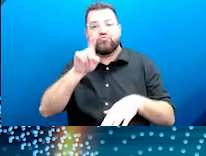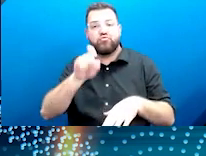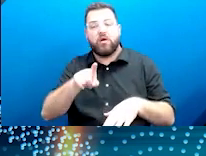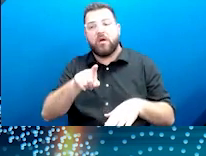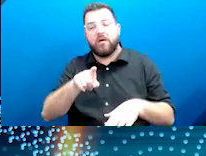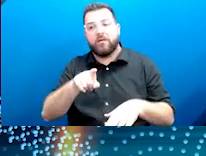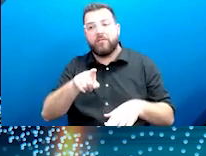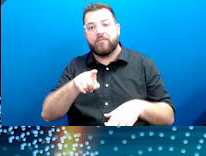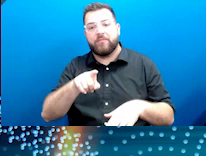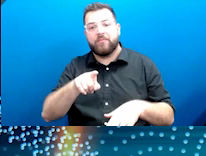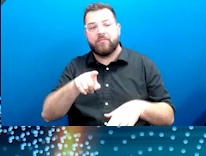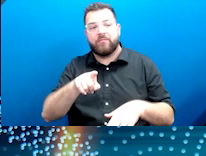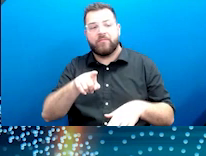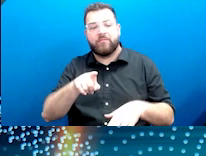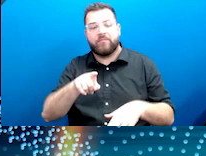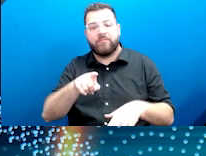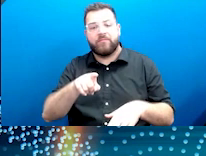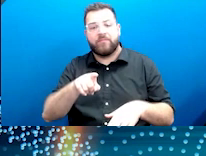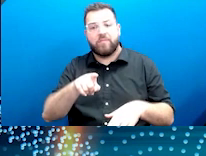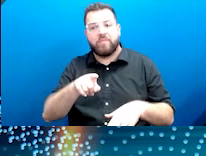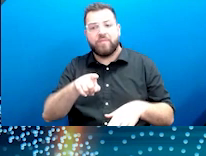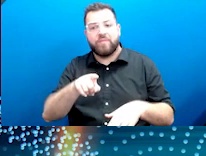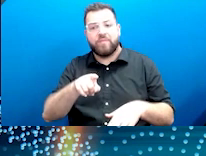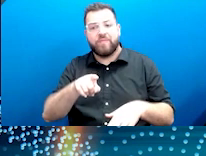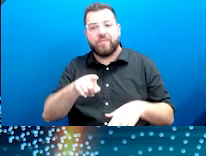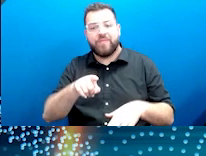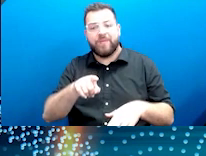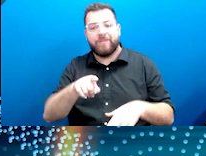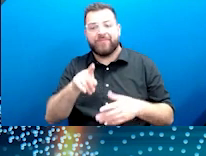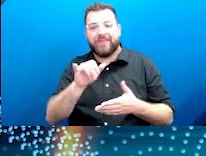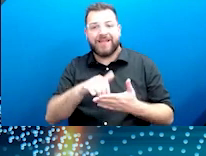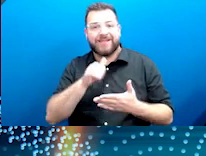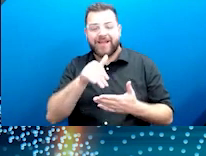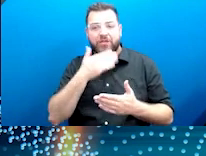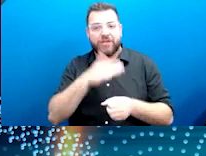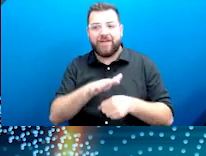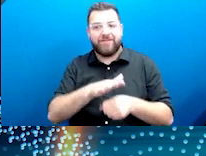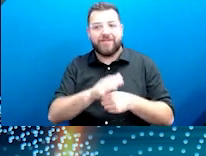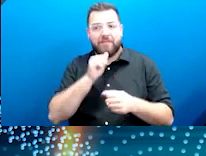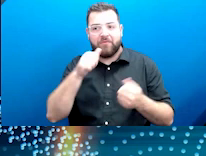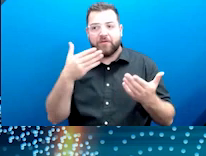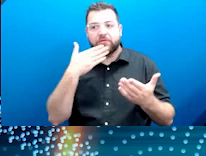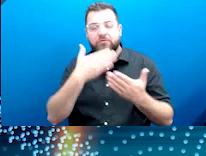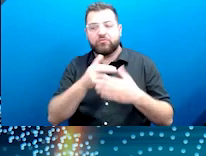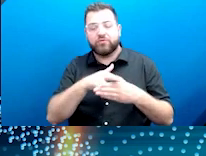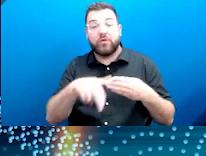universal grammar. That is not going to get you a good result. Okay.